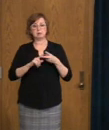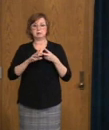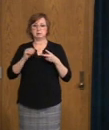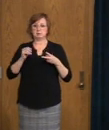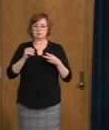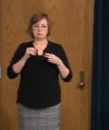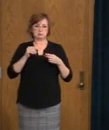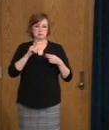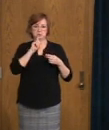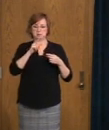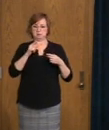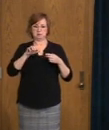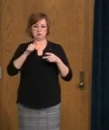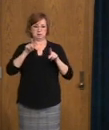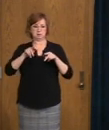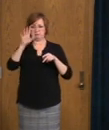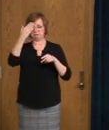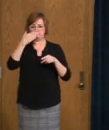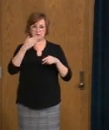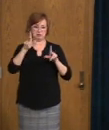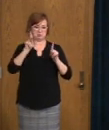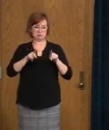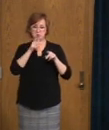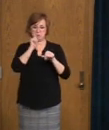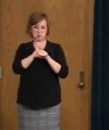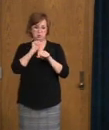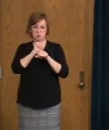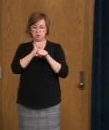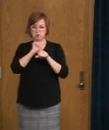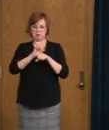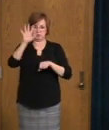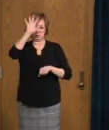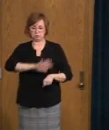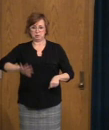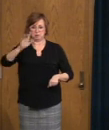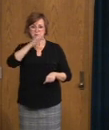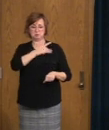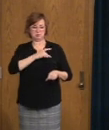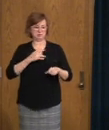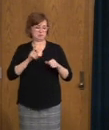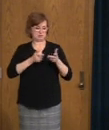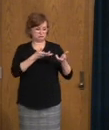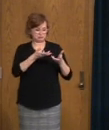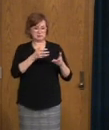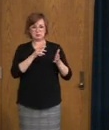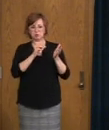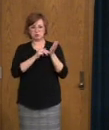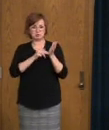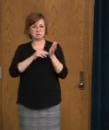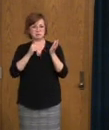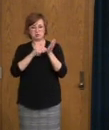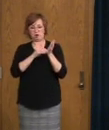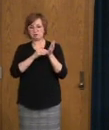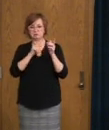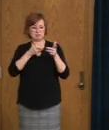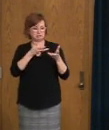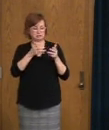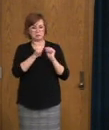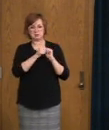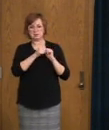tough conversations with families, with loved ones suffering from COVID-19. They're the ones serving long hours in situations where we